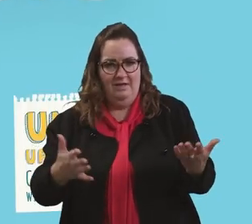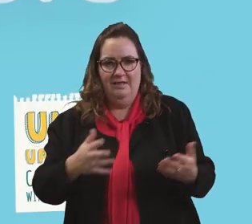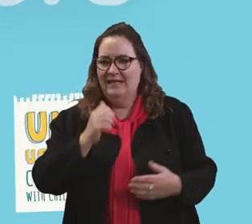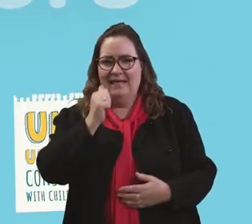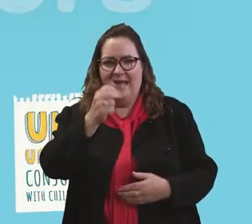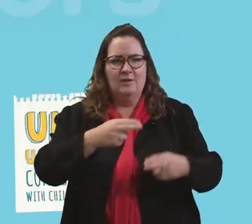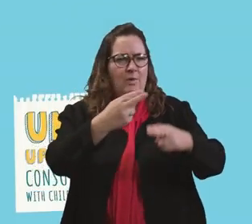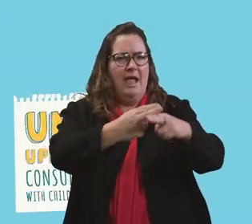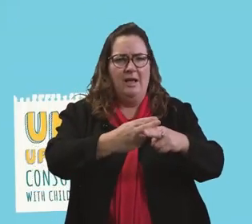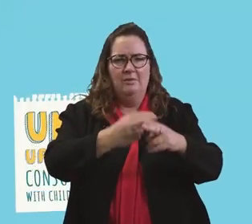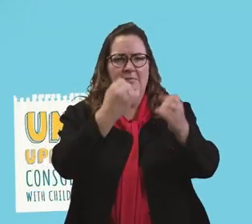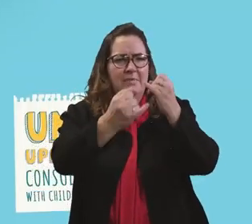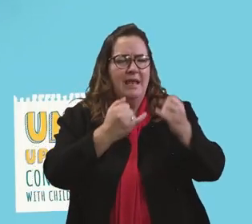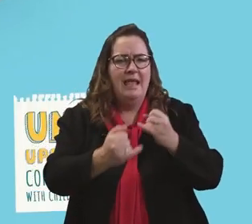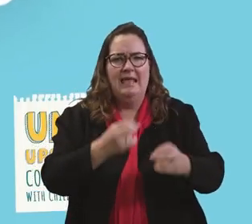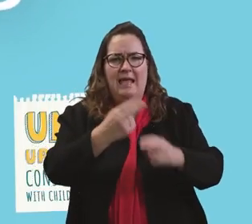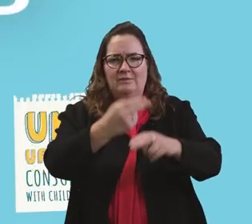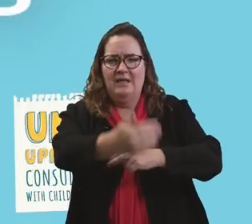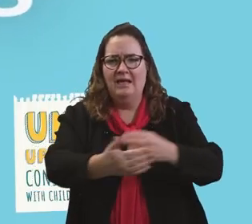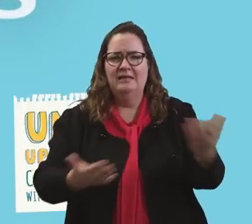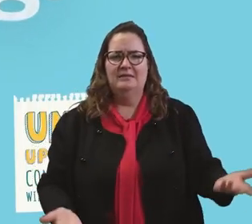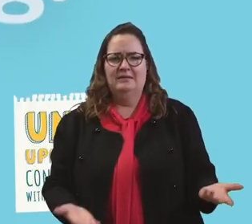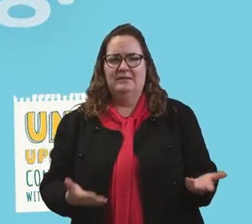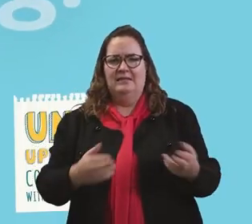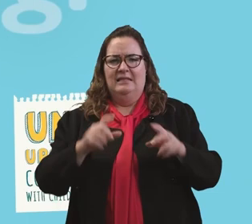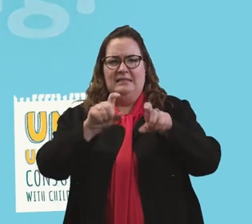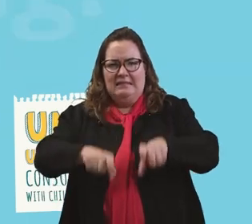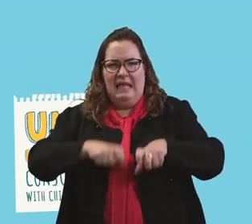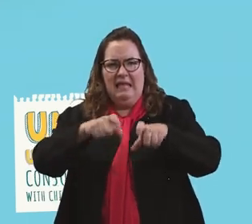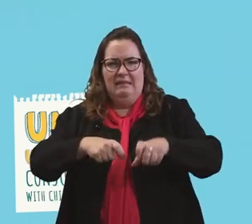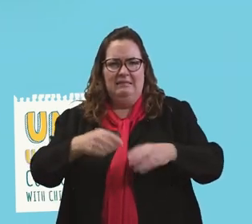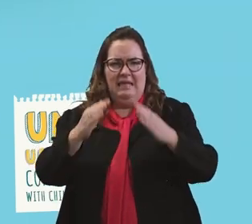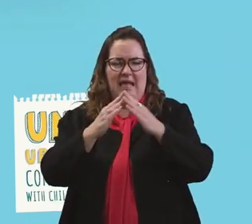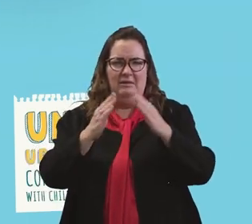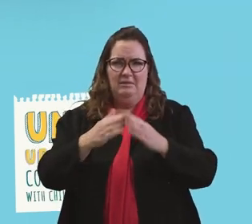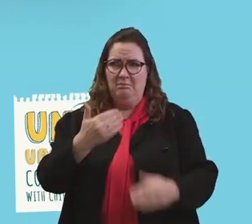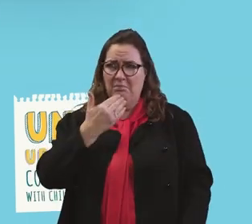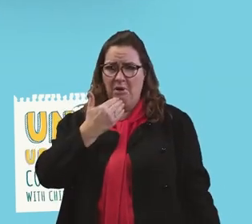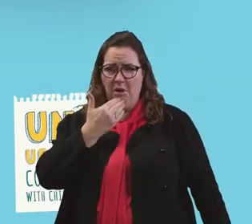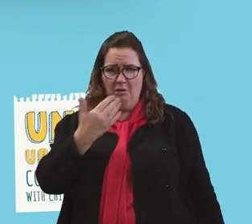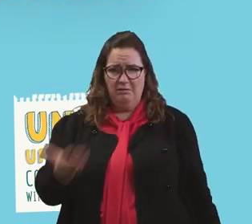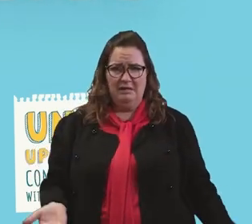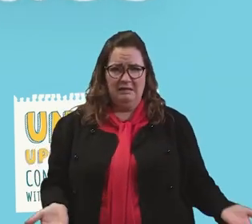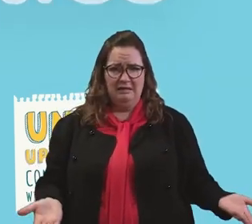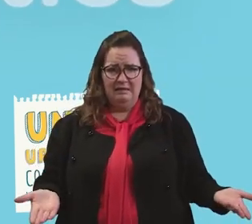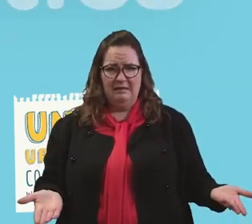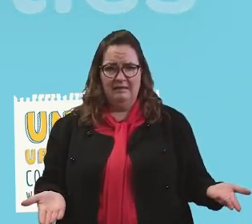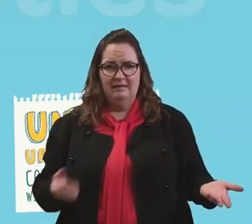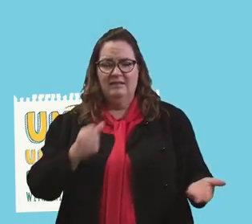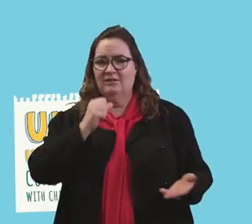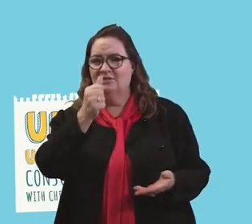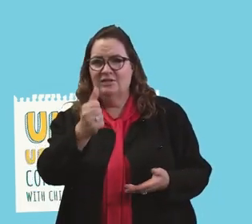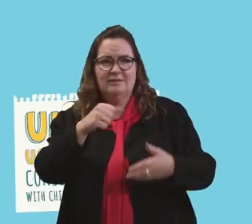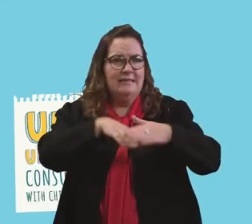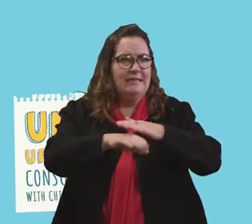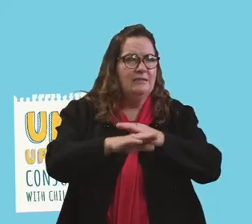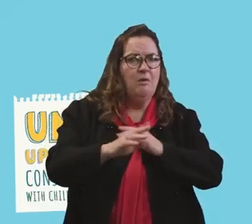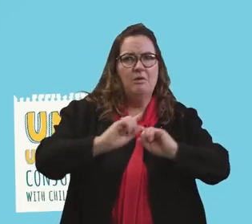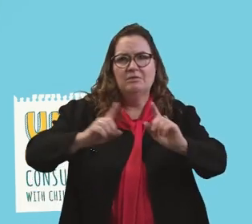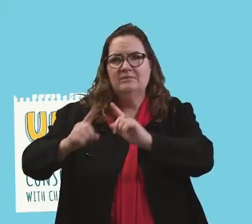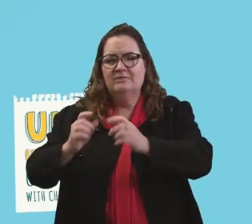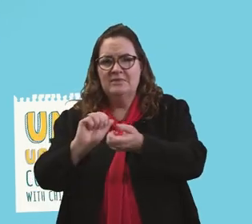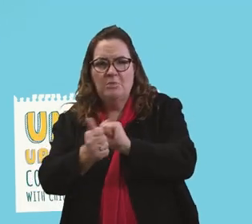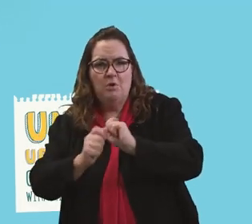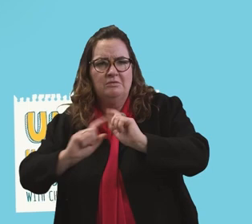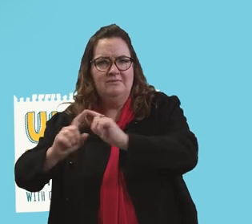to play outdoors. Staying in the house is boring. Absence of indoor facilities. Problems with